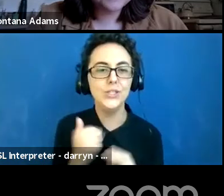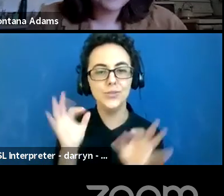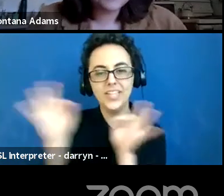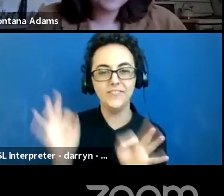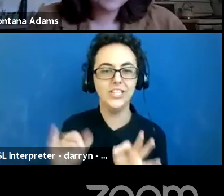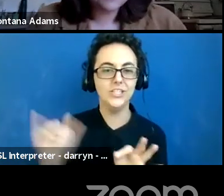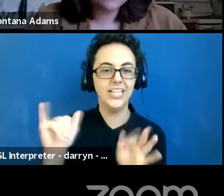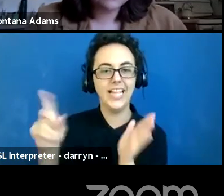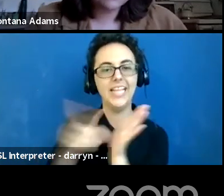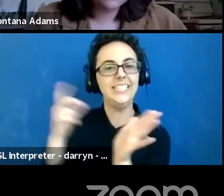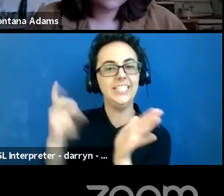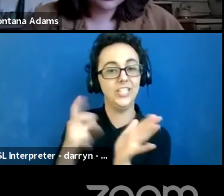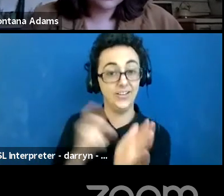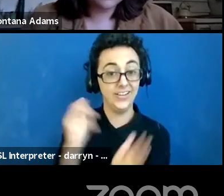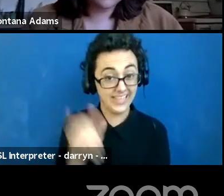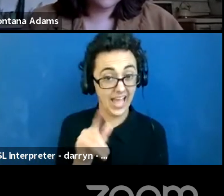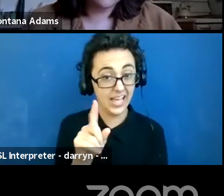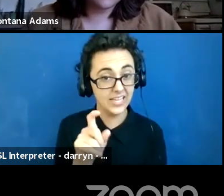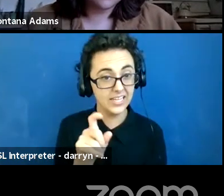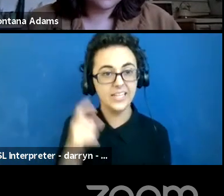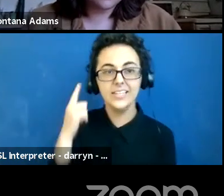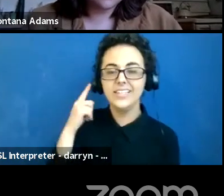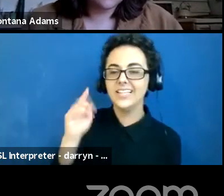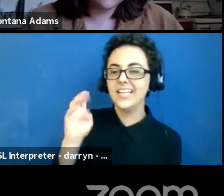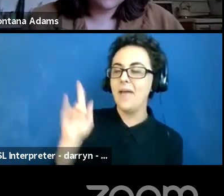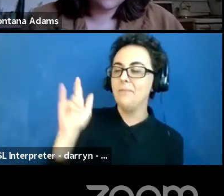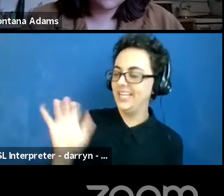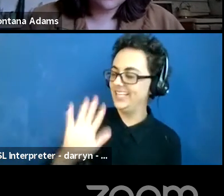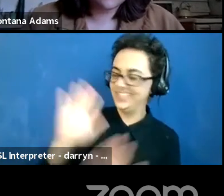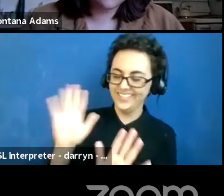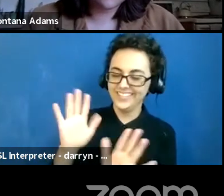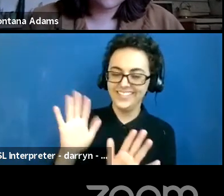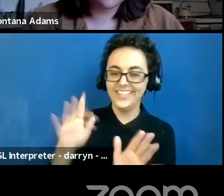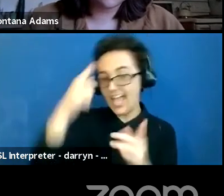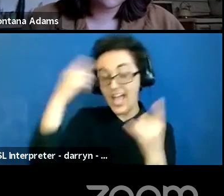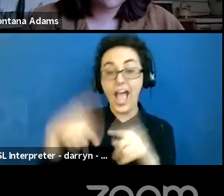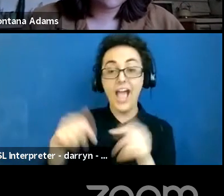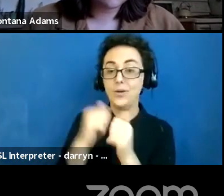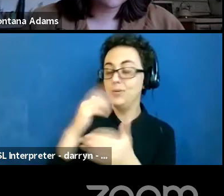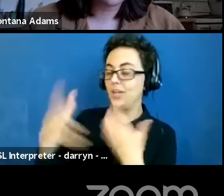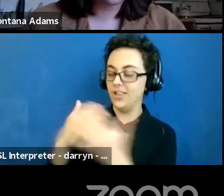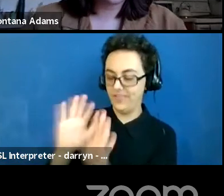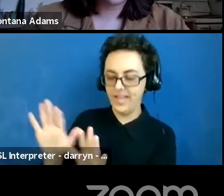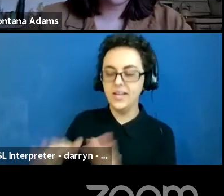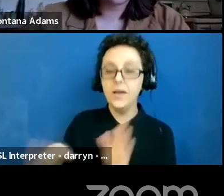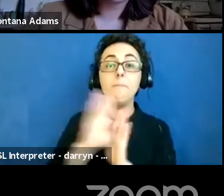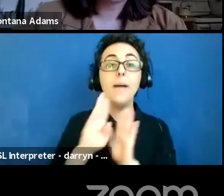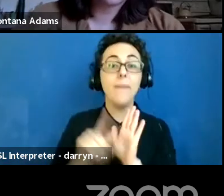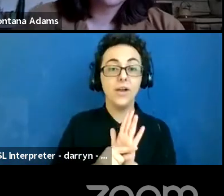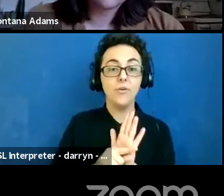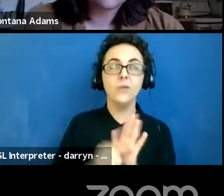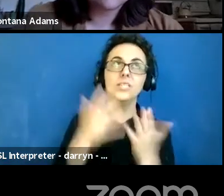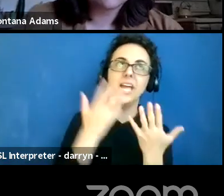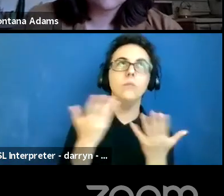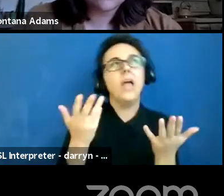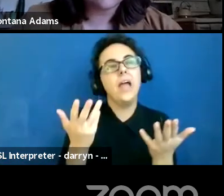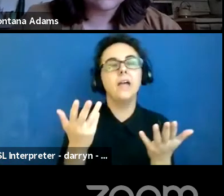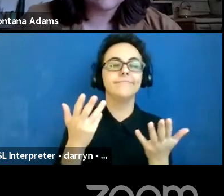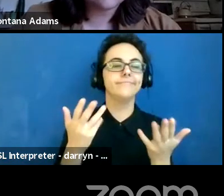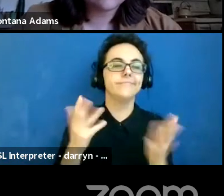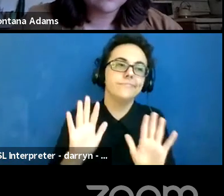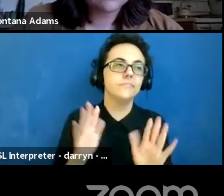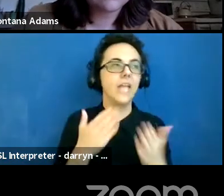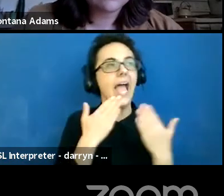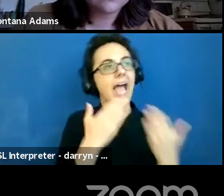to all of that. My background, sadly enough, no, I'm thankful for it, is a lot in academia, which has